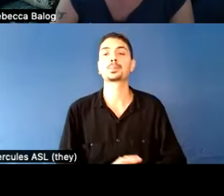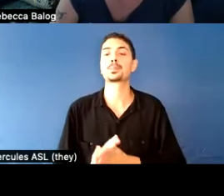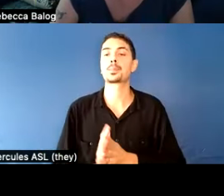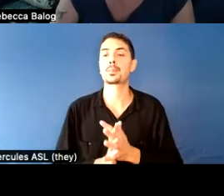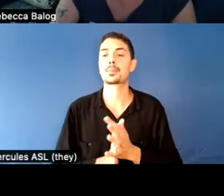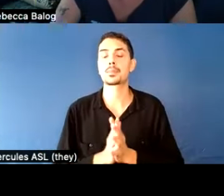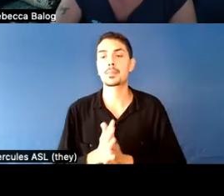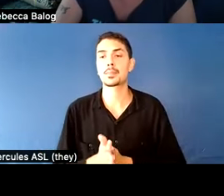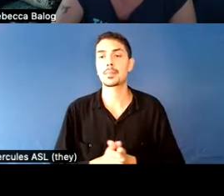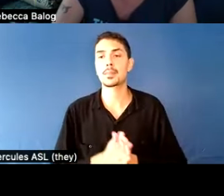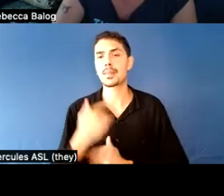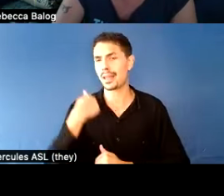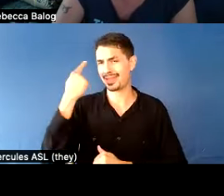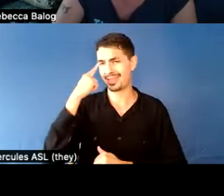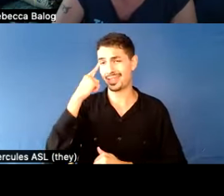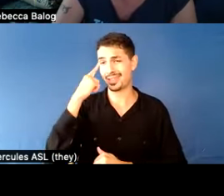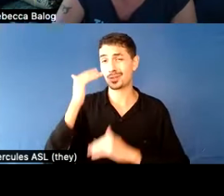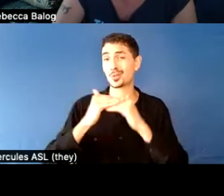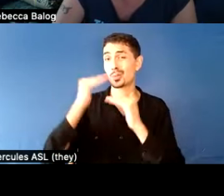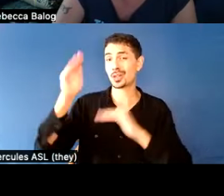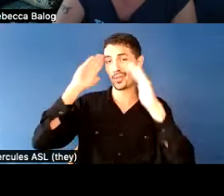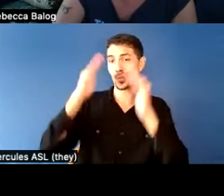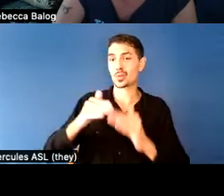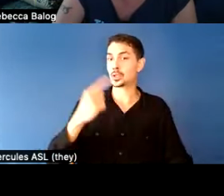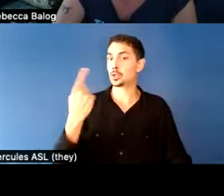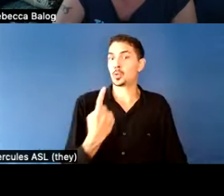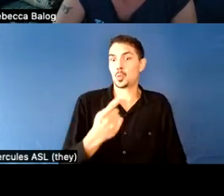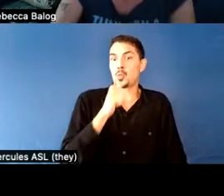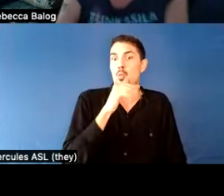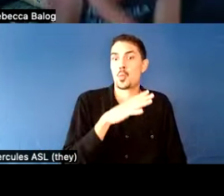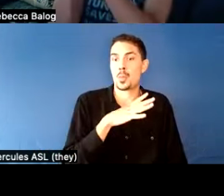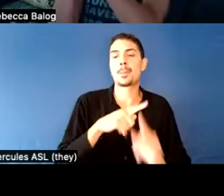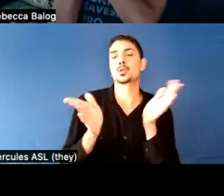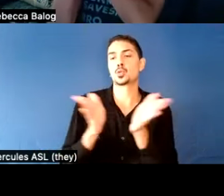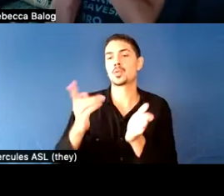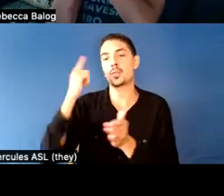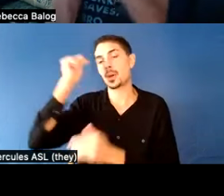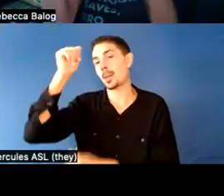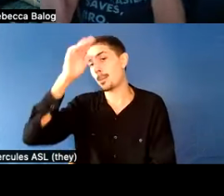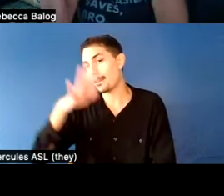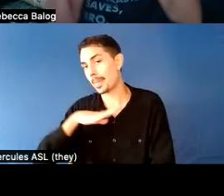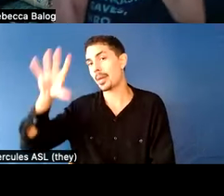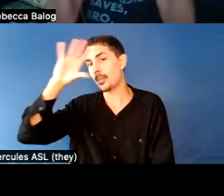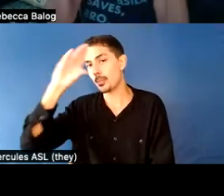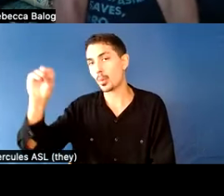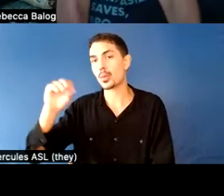I think there is too much focus on just women, and there needs to be more services for men and boys as well.